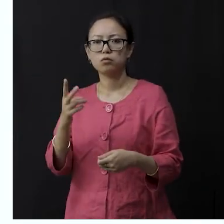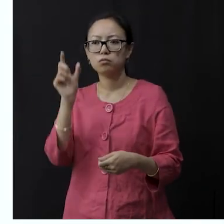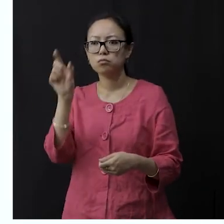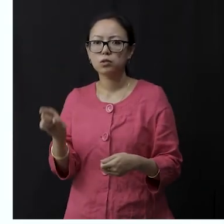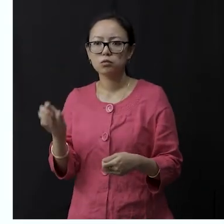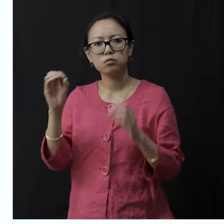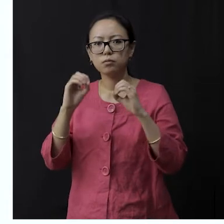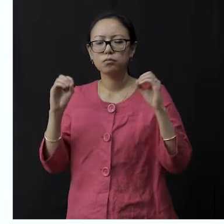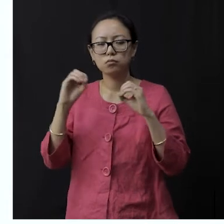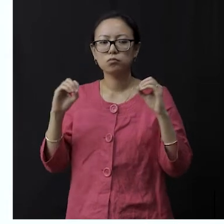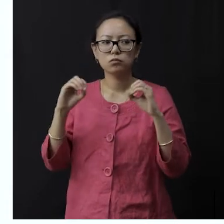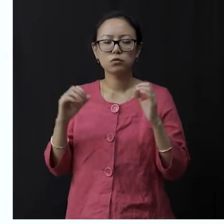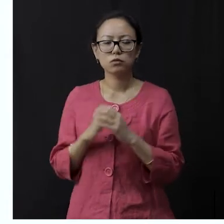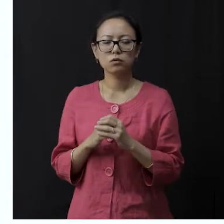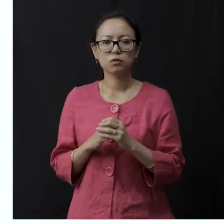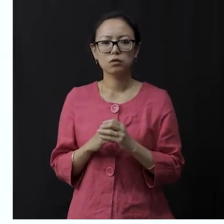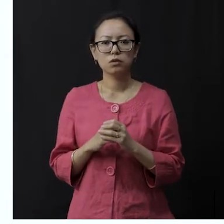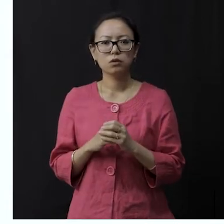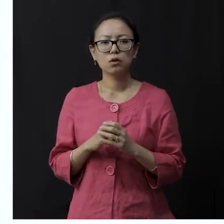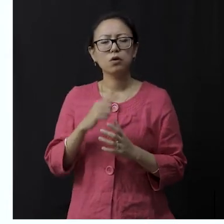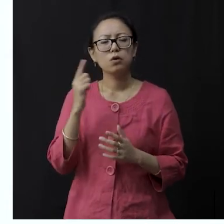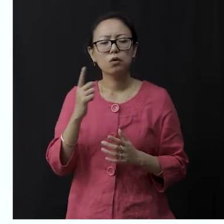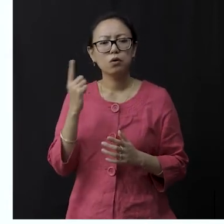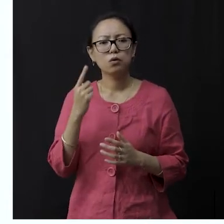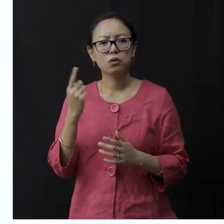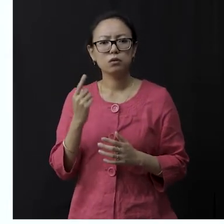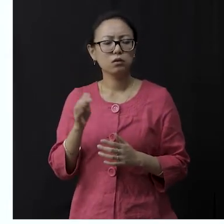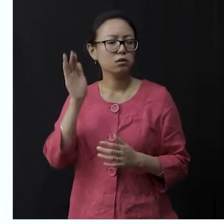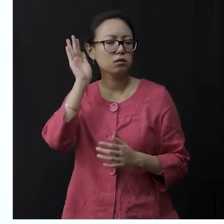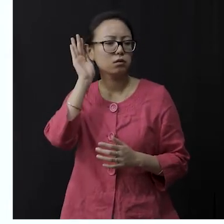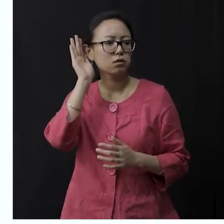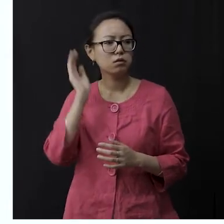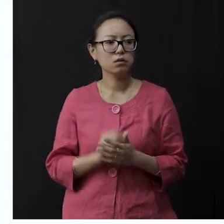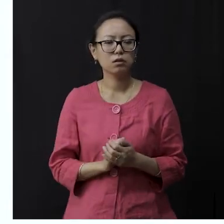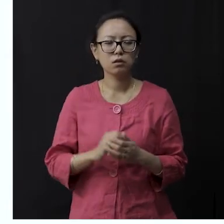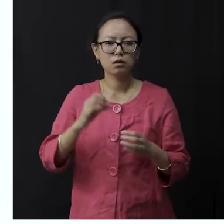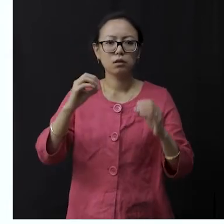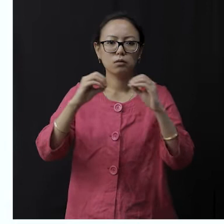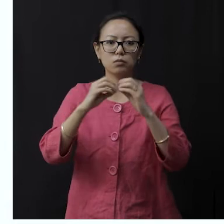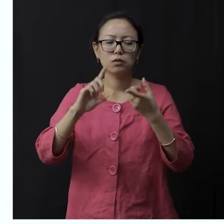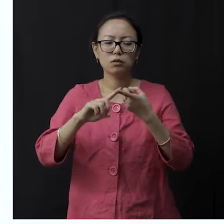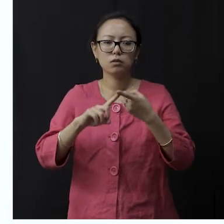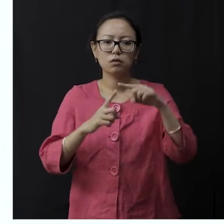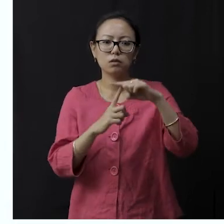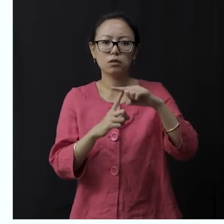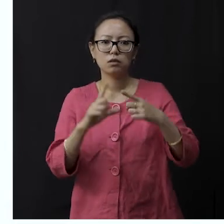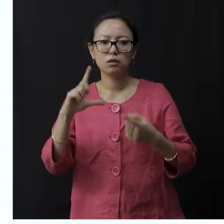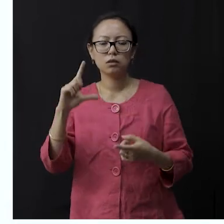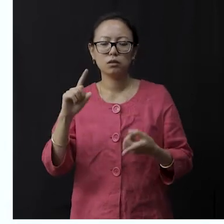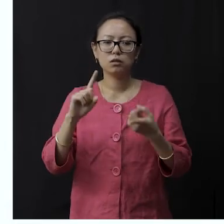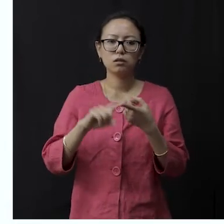can see the owls, the sound of the owl. He can also hear the